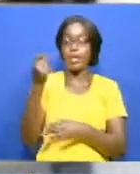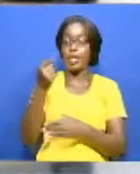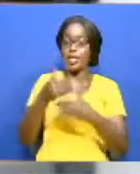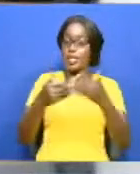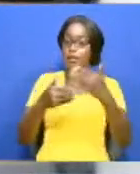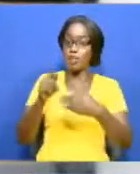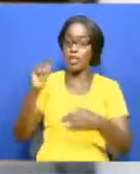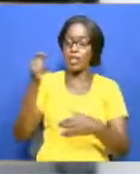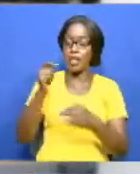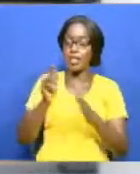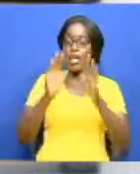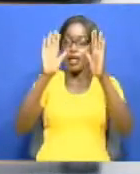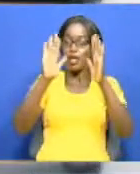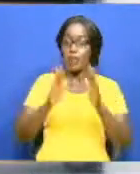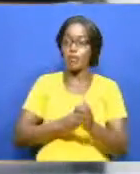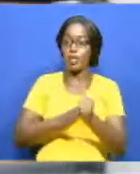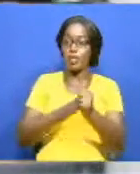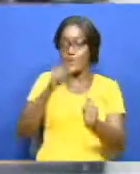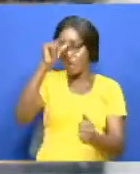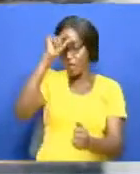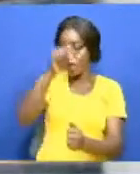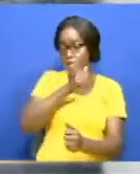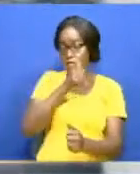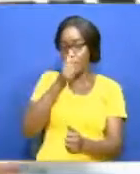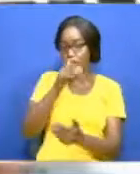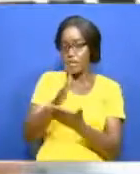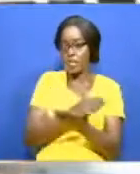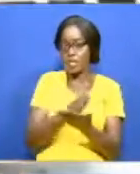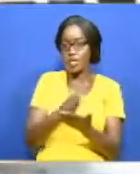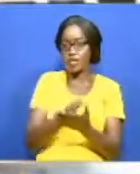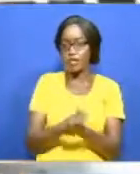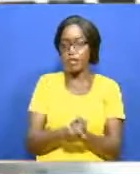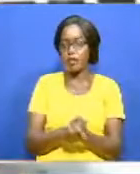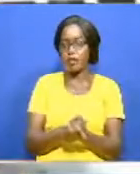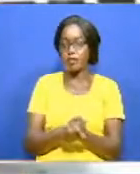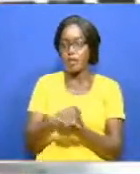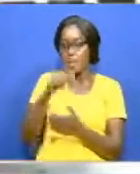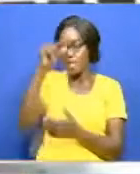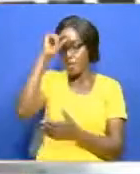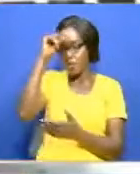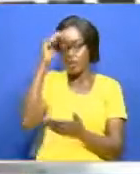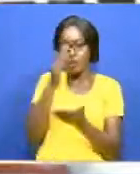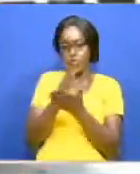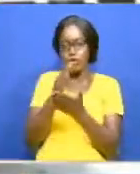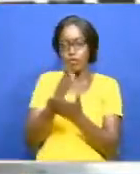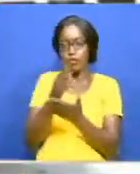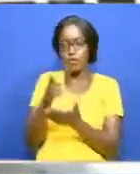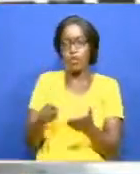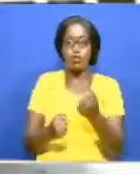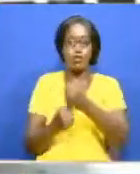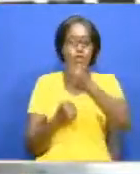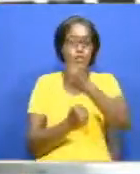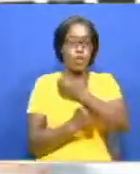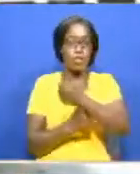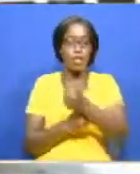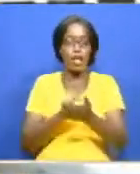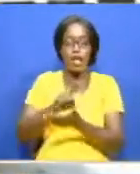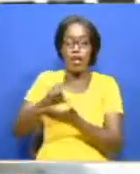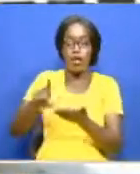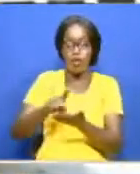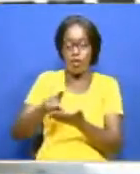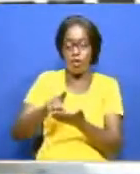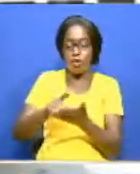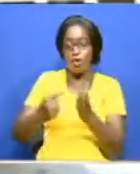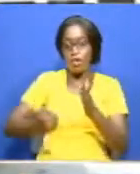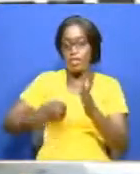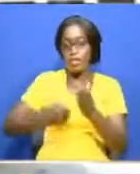campaign, spearheaded by the government and the private sector. The government really needs to support the local industry, to buy from